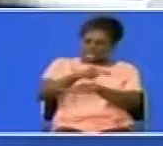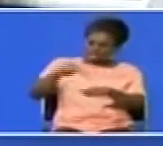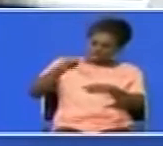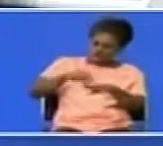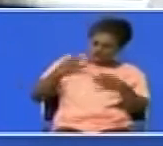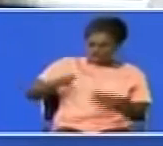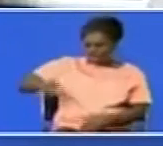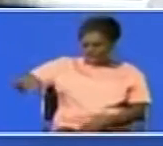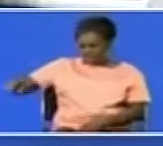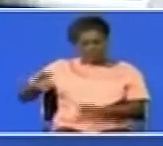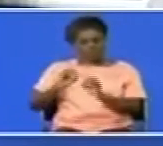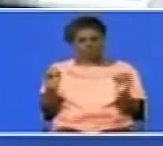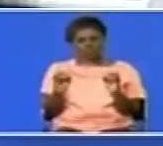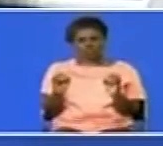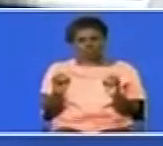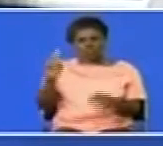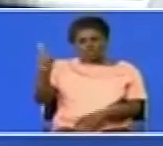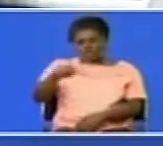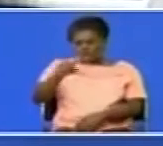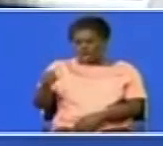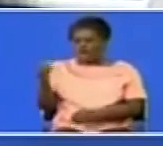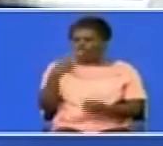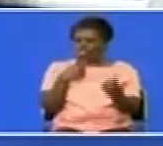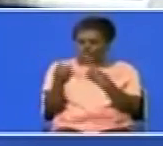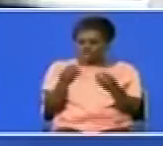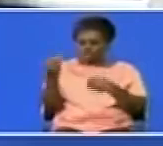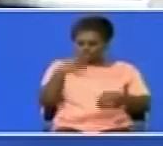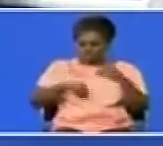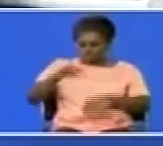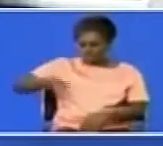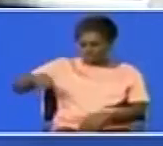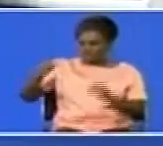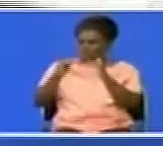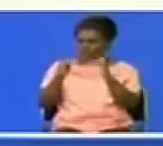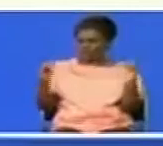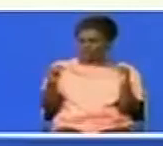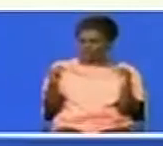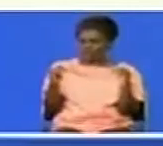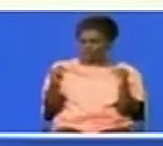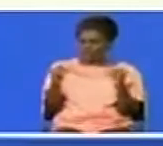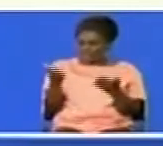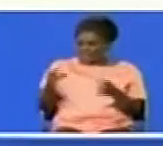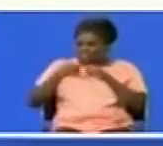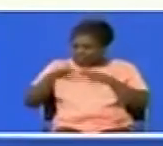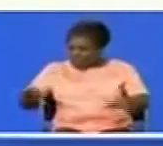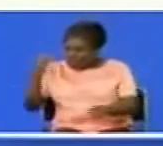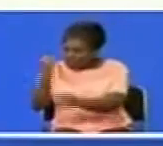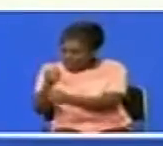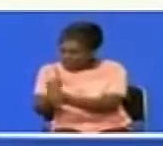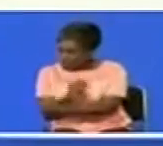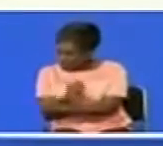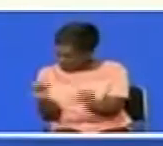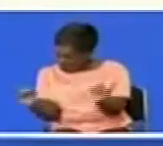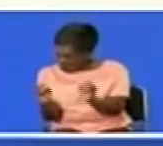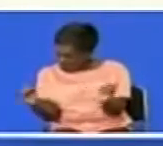is very wrong for us to be talking about corruption at the county level because it was never a devolved function. And therefore,